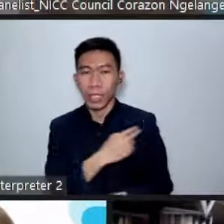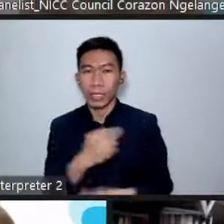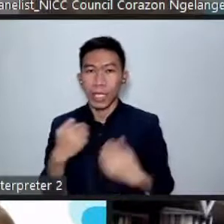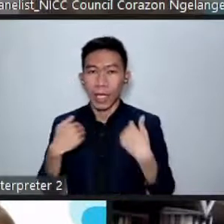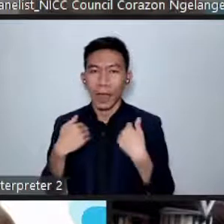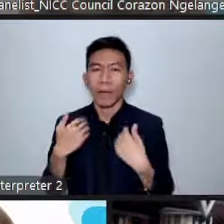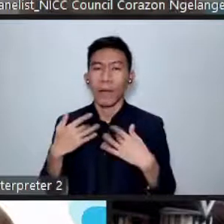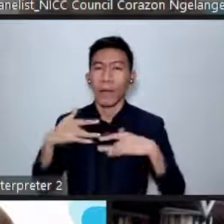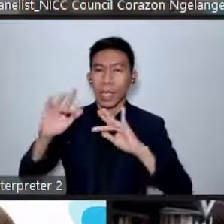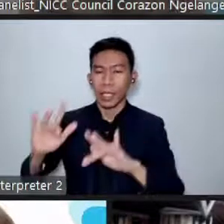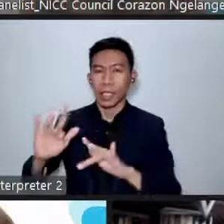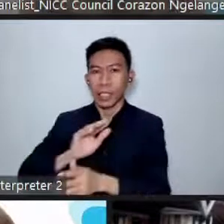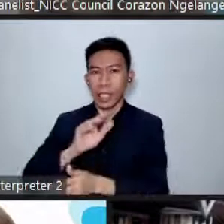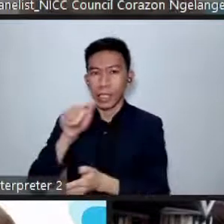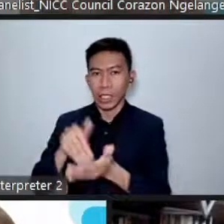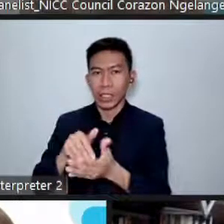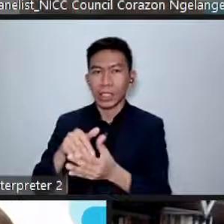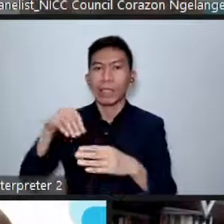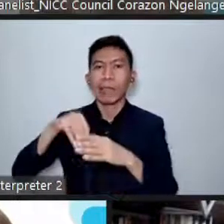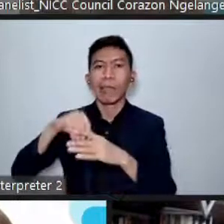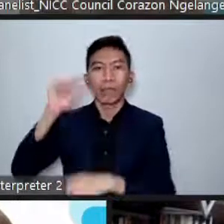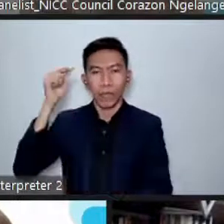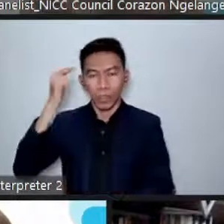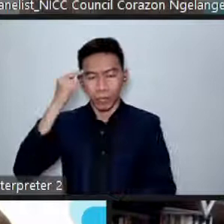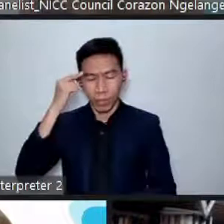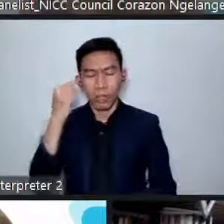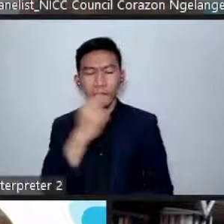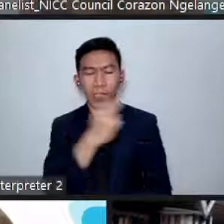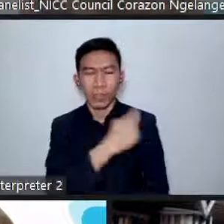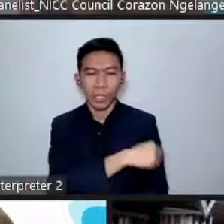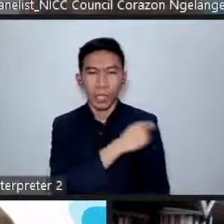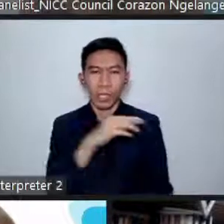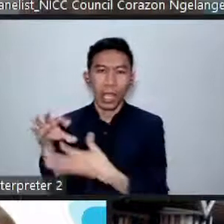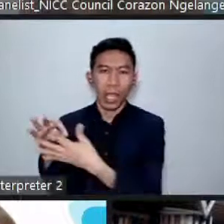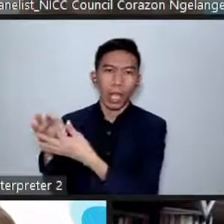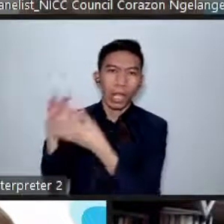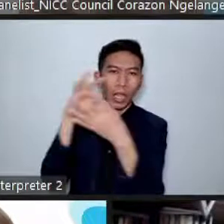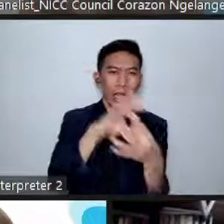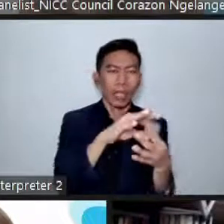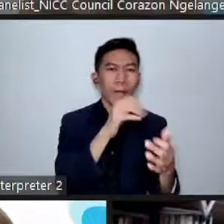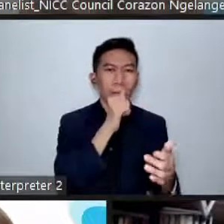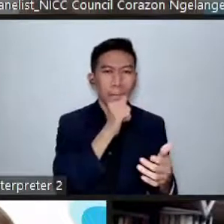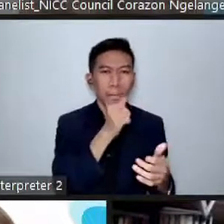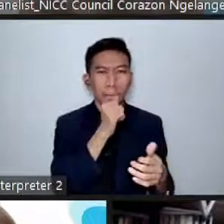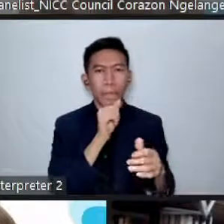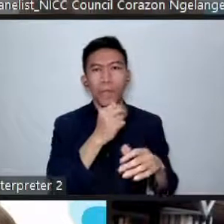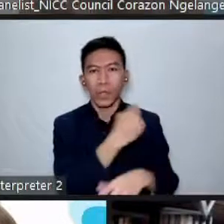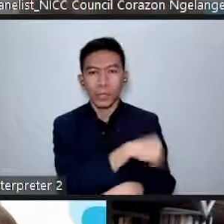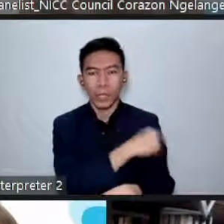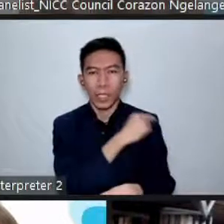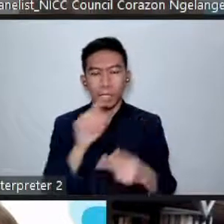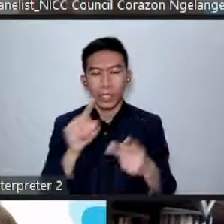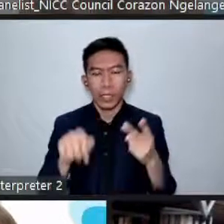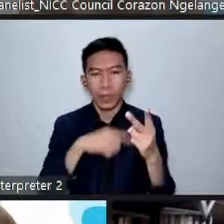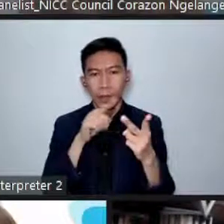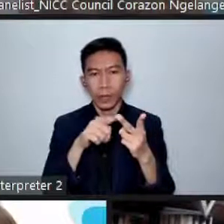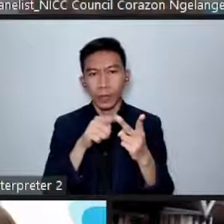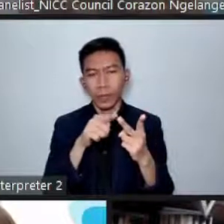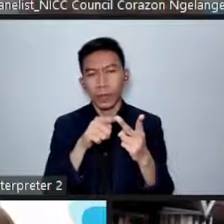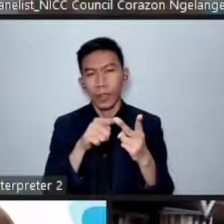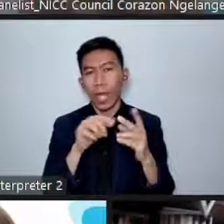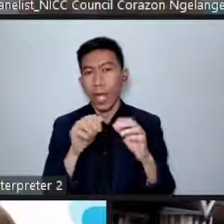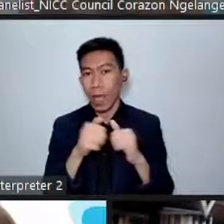Malasakit centers in the government hospitals that actually link up with those private hospitals. The second is through